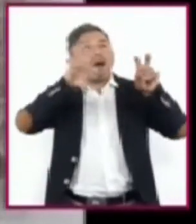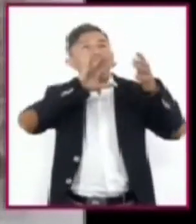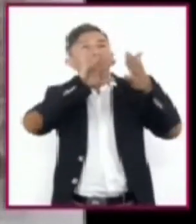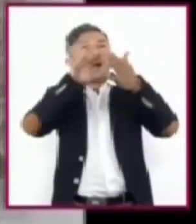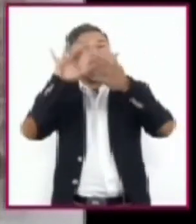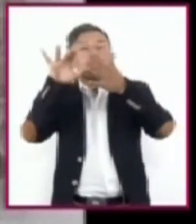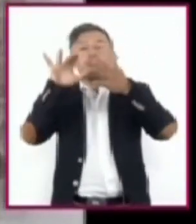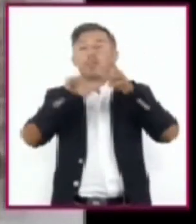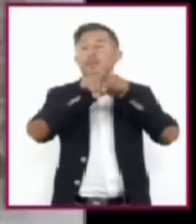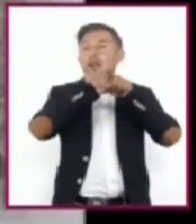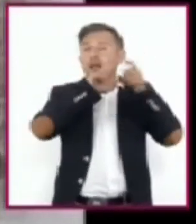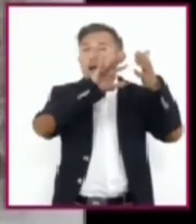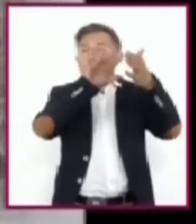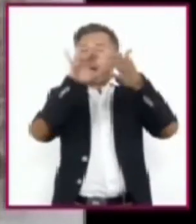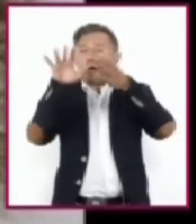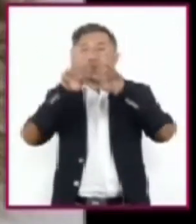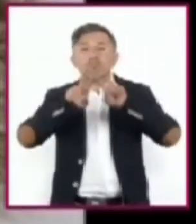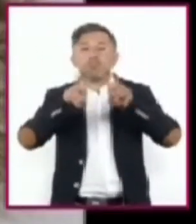Astronomers.